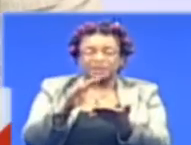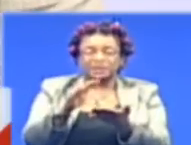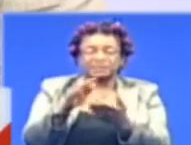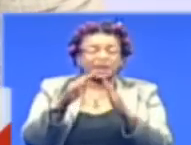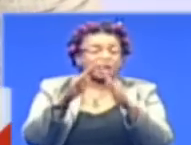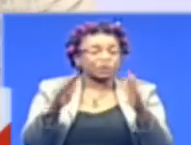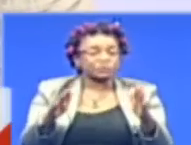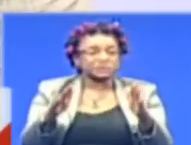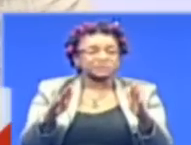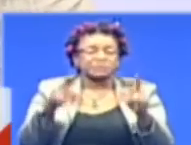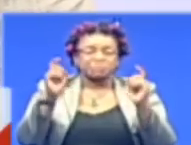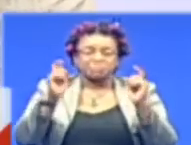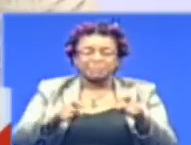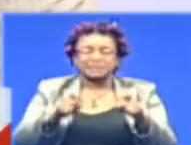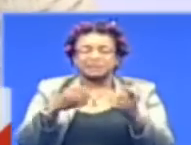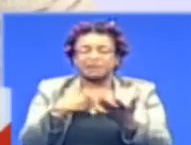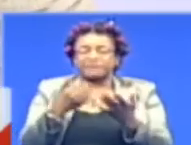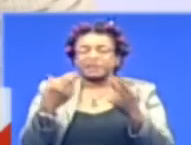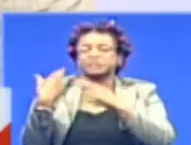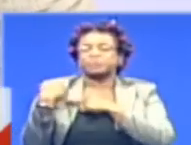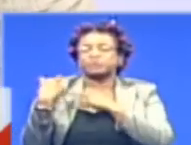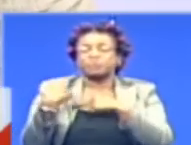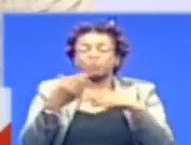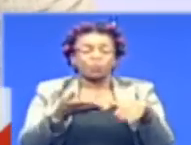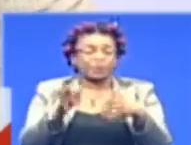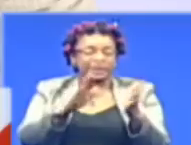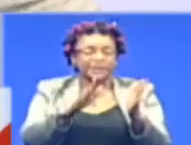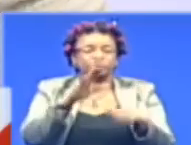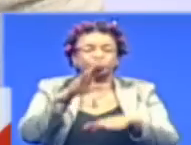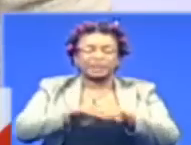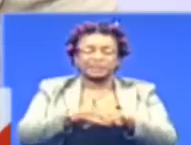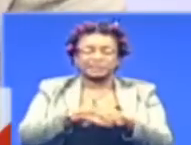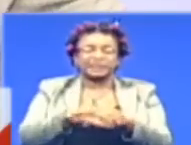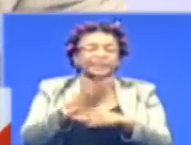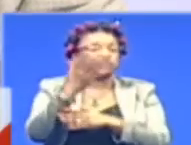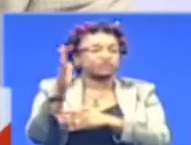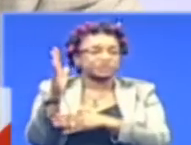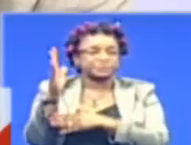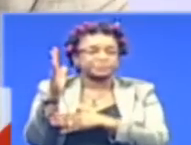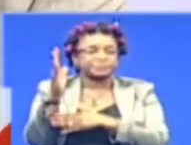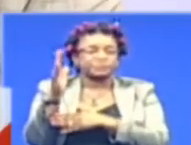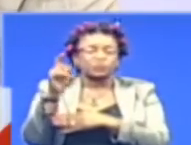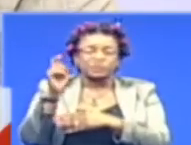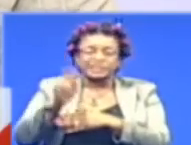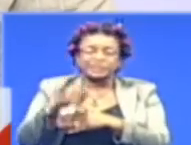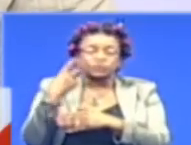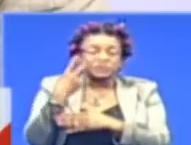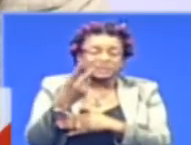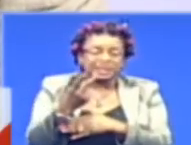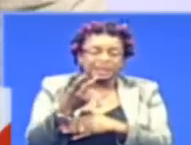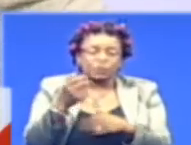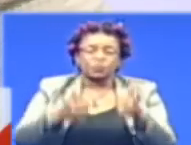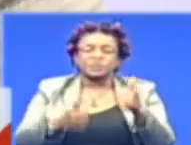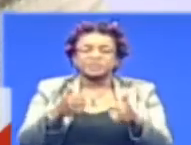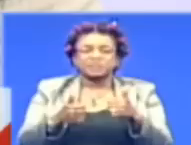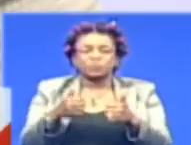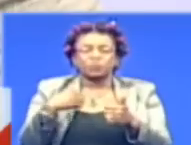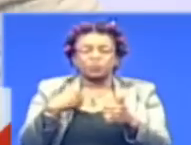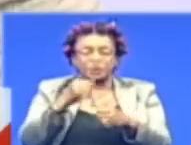have a responsible way of harvesting our trees. Mm. You know, we need to see the rate at which we are restoring trees is far